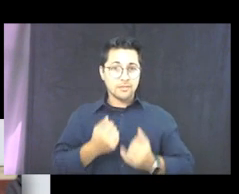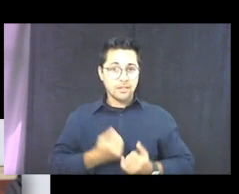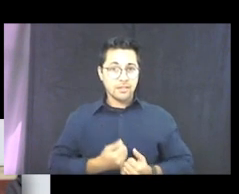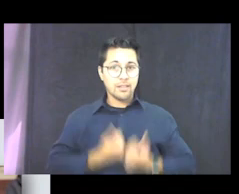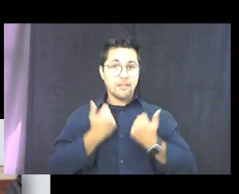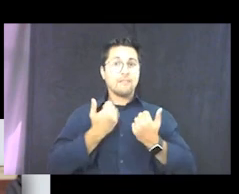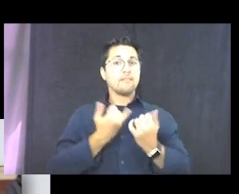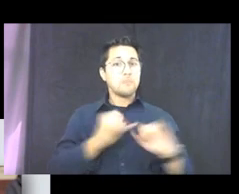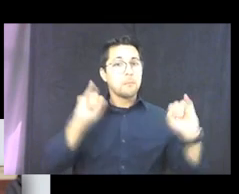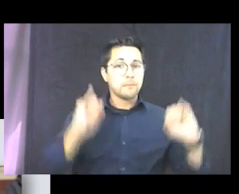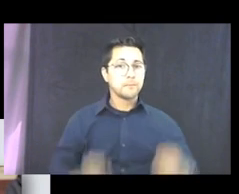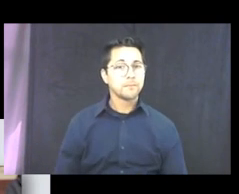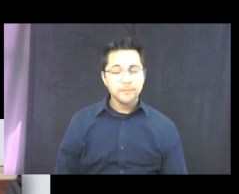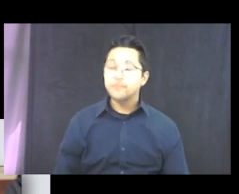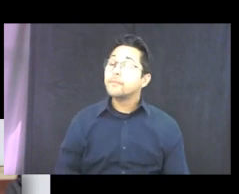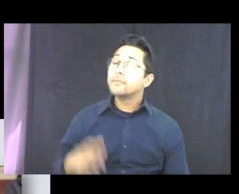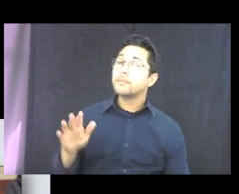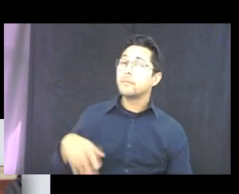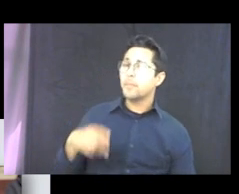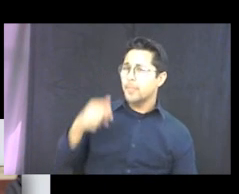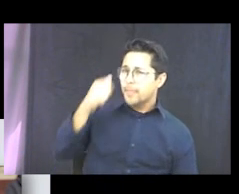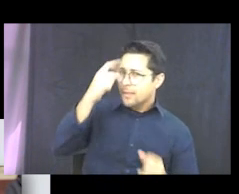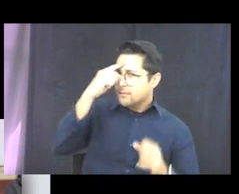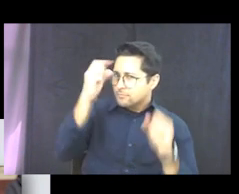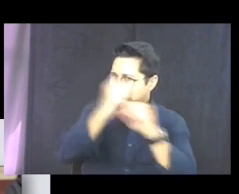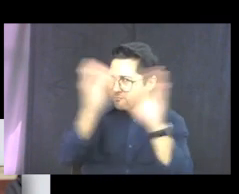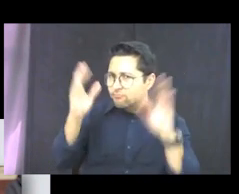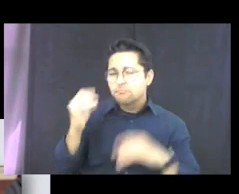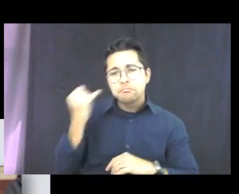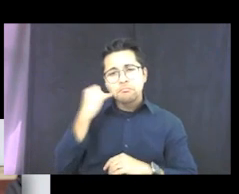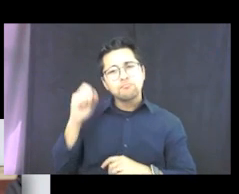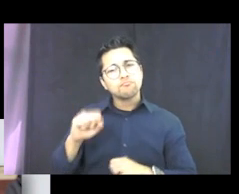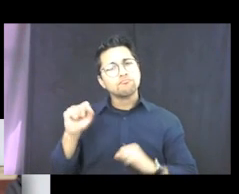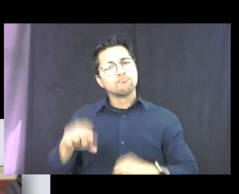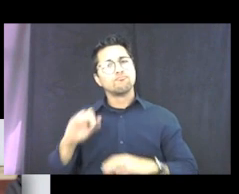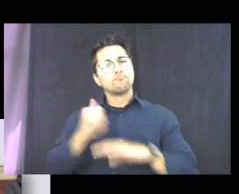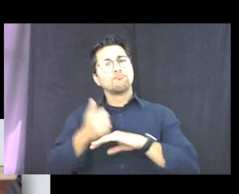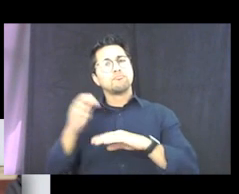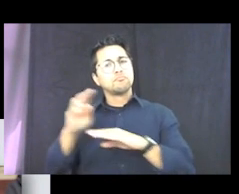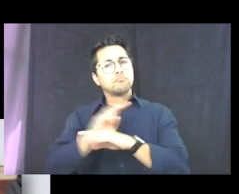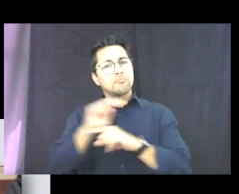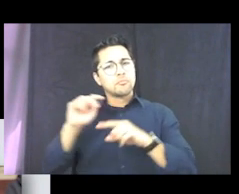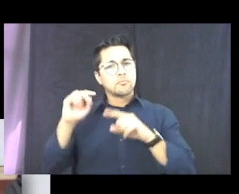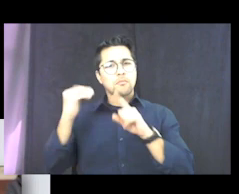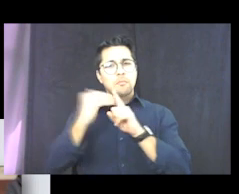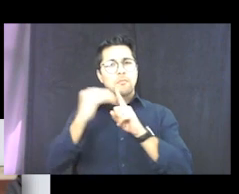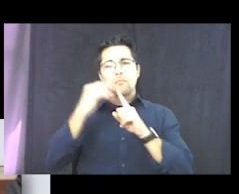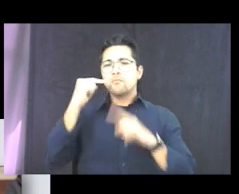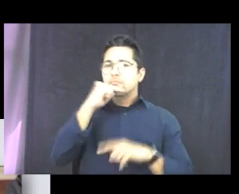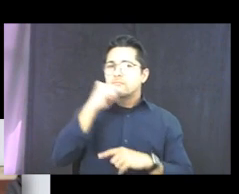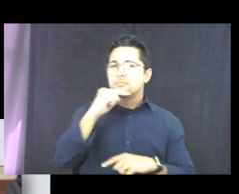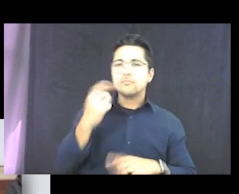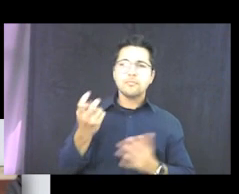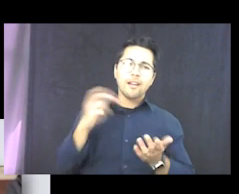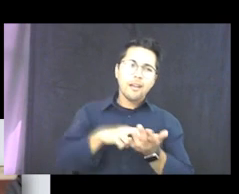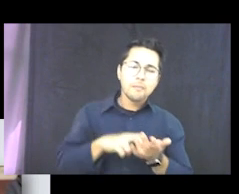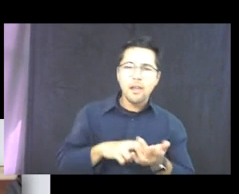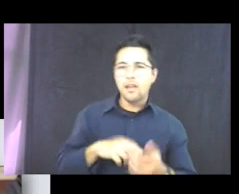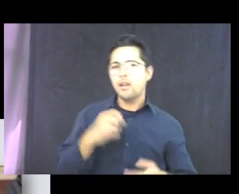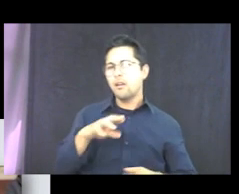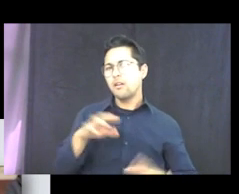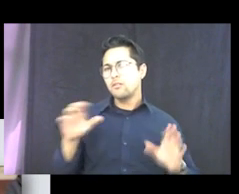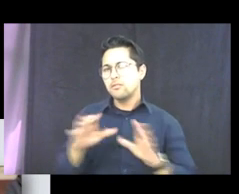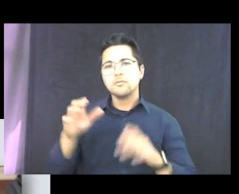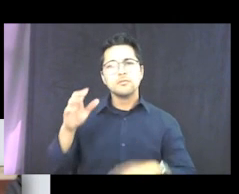independently. Now imagine if you could use or have a reminder to brush your teeth or to get out of bed or to do some of those